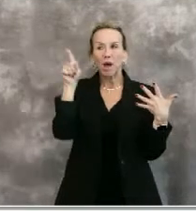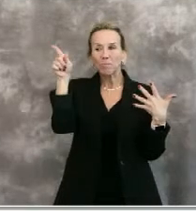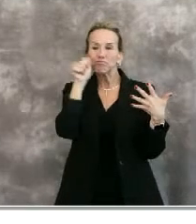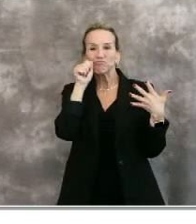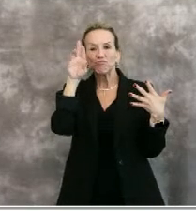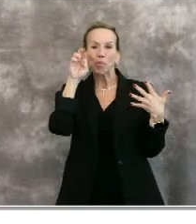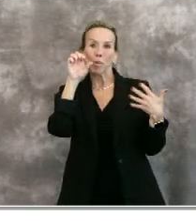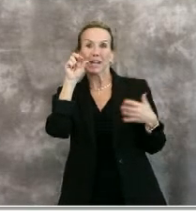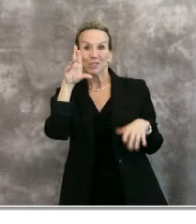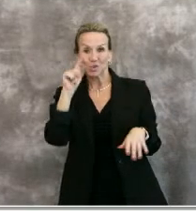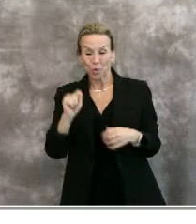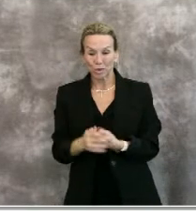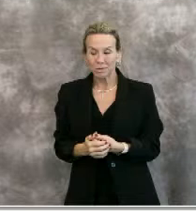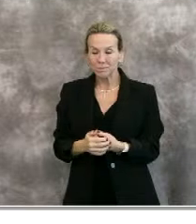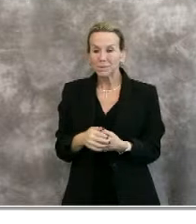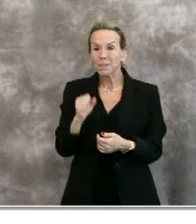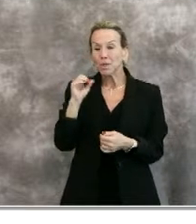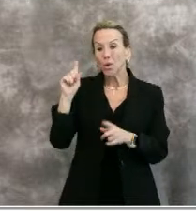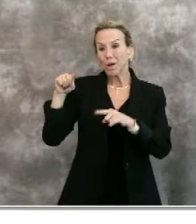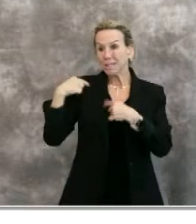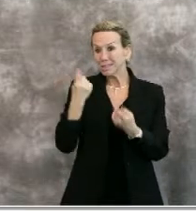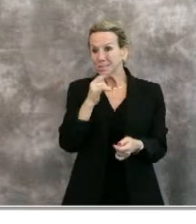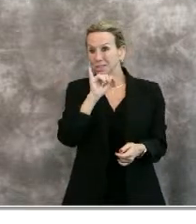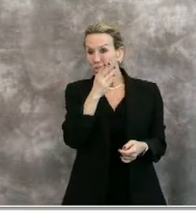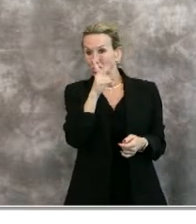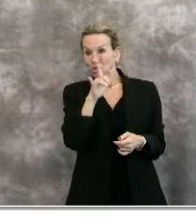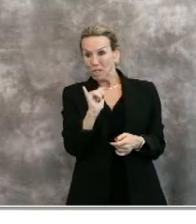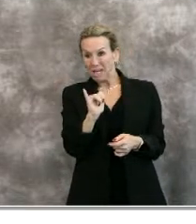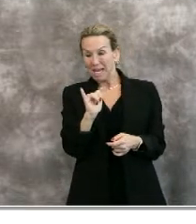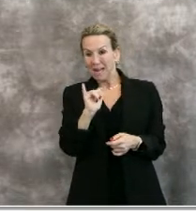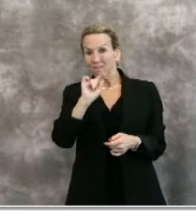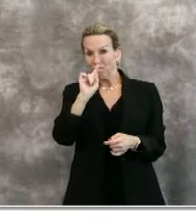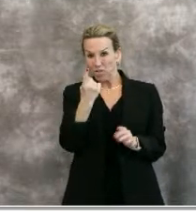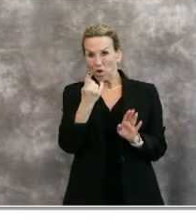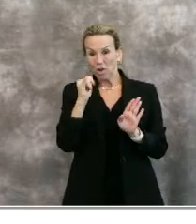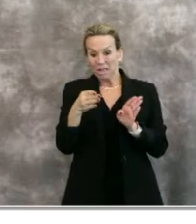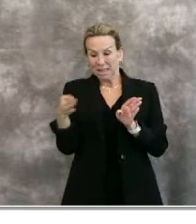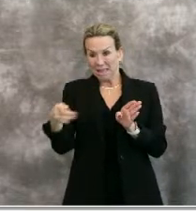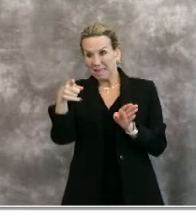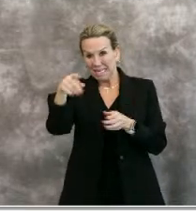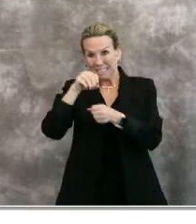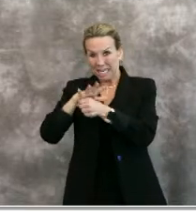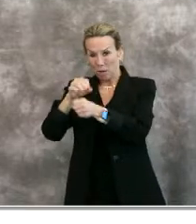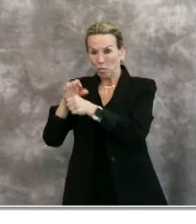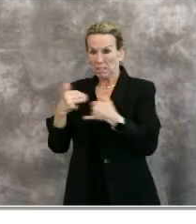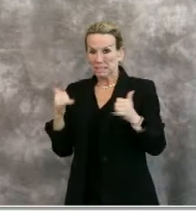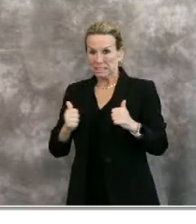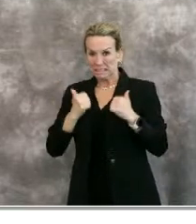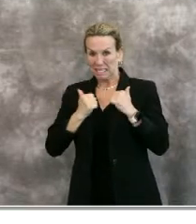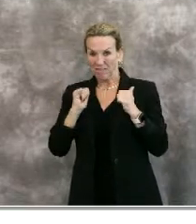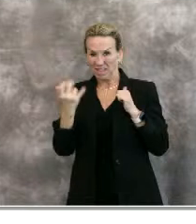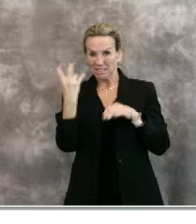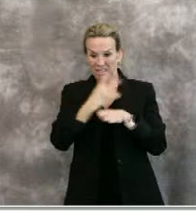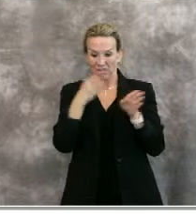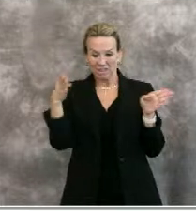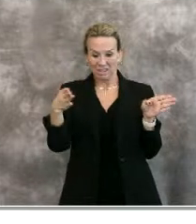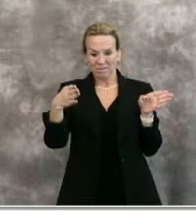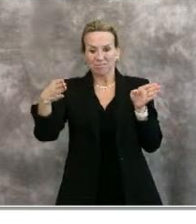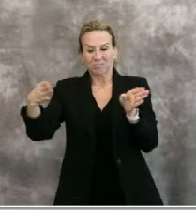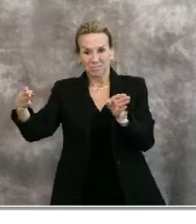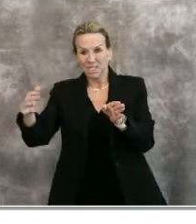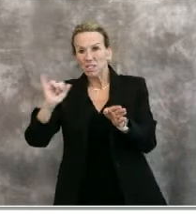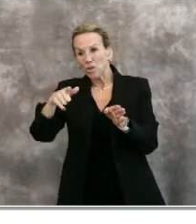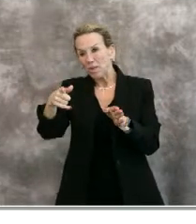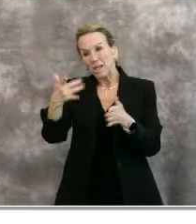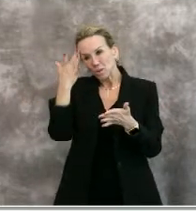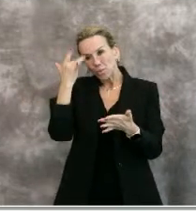July 1st, these are the 24 outbreaks that are currently representative of our trigger